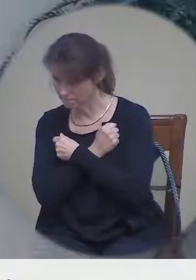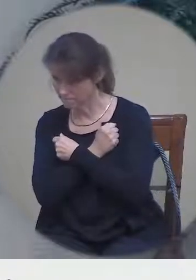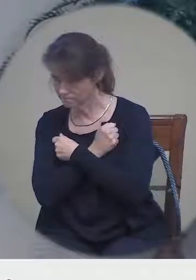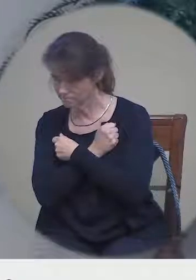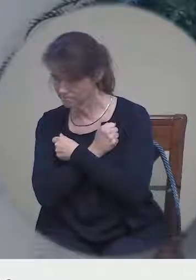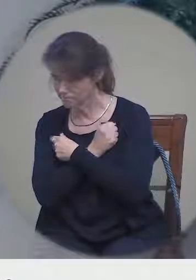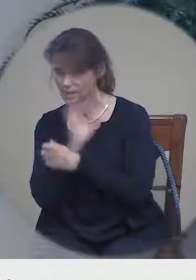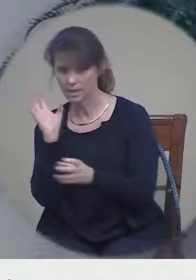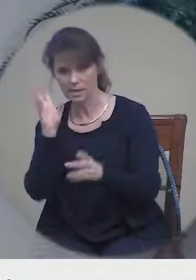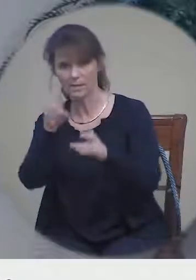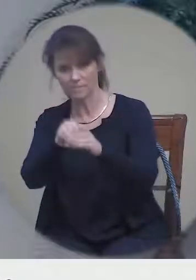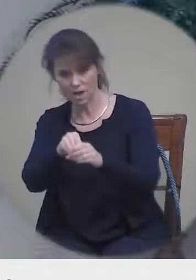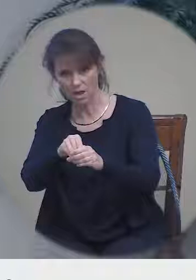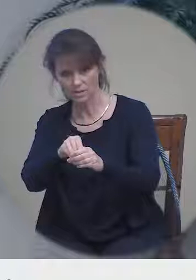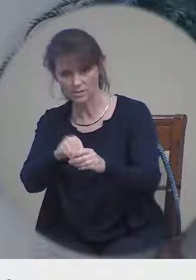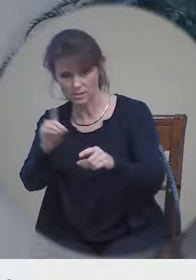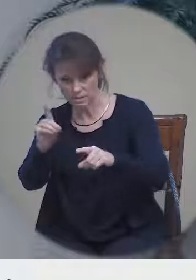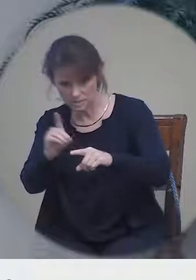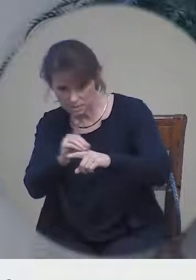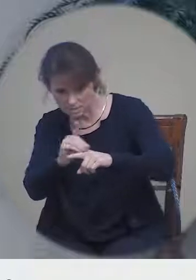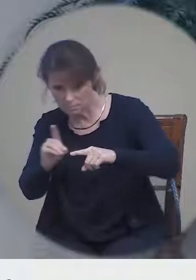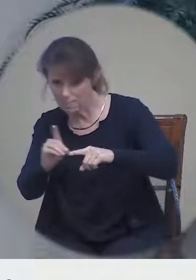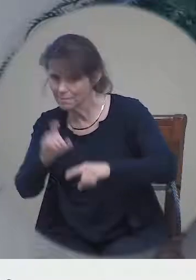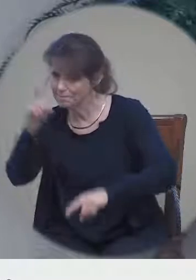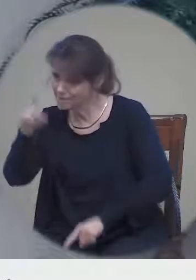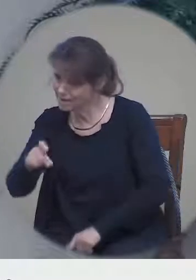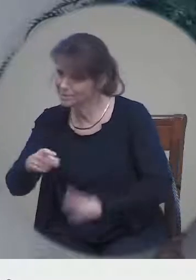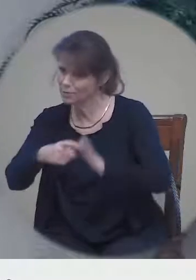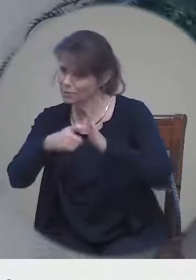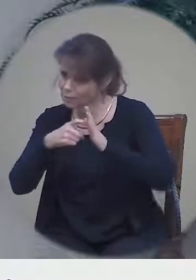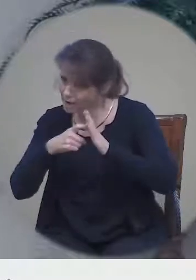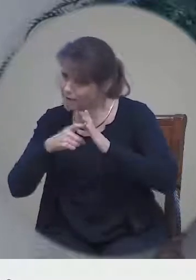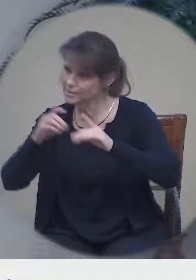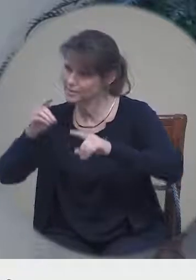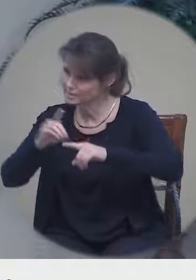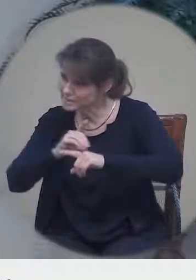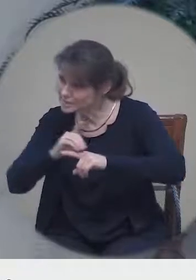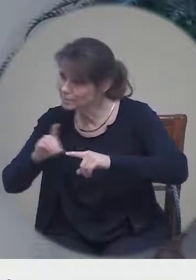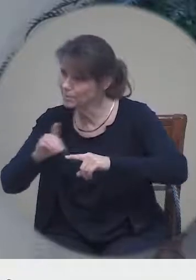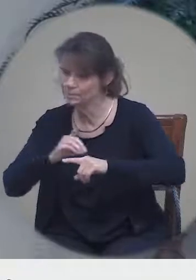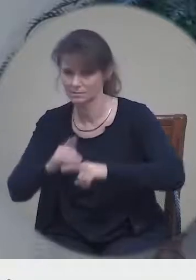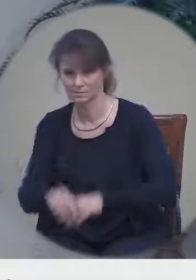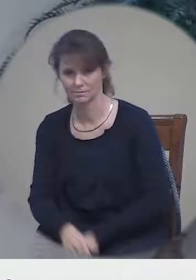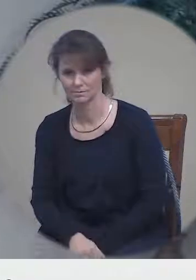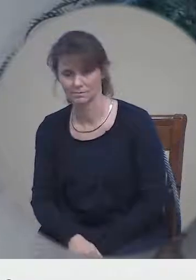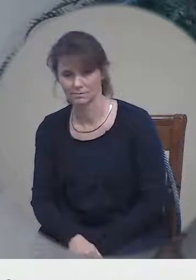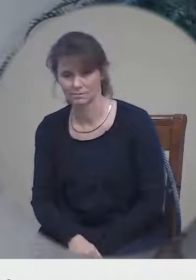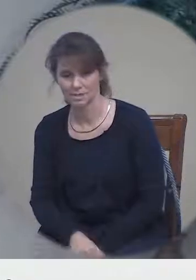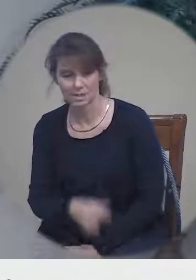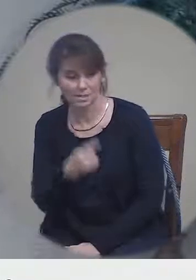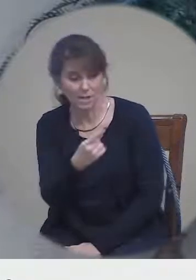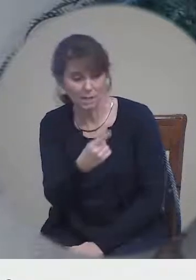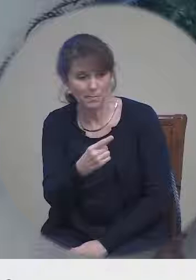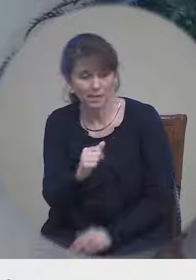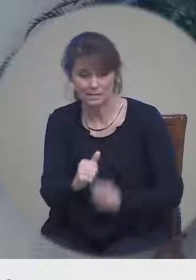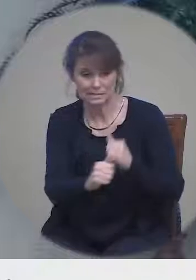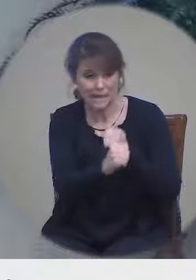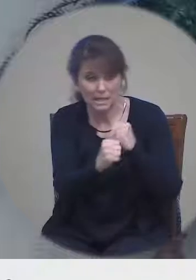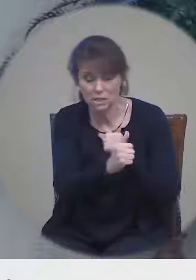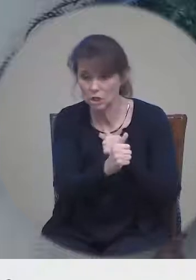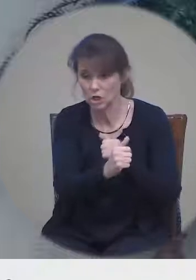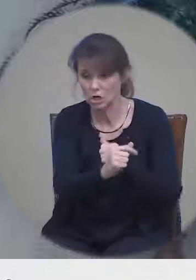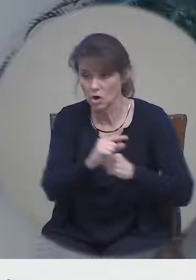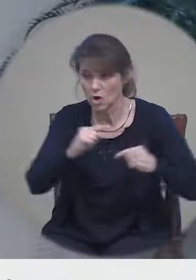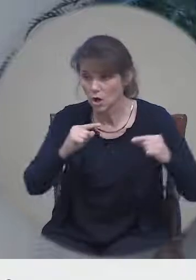is the eventual need to stand in the breach between something that your child, whom